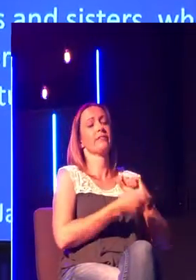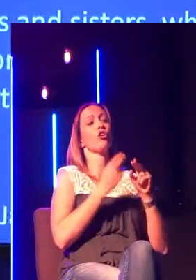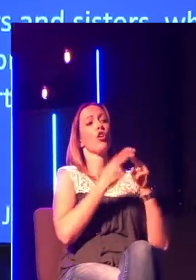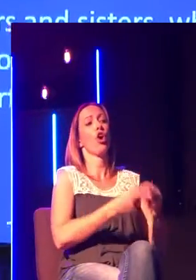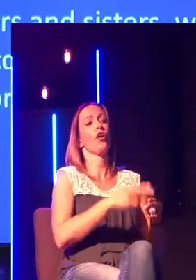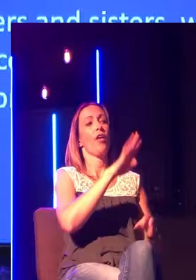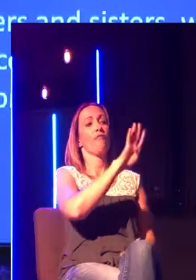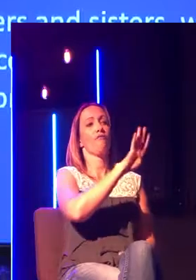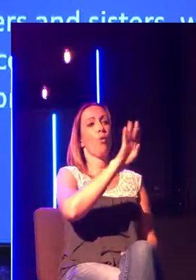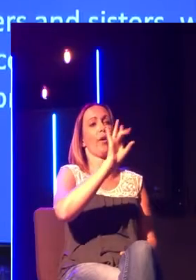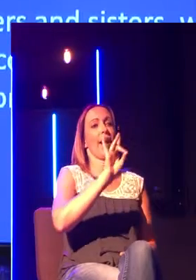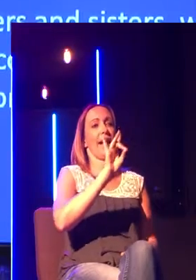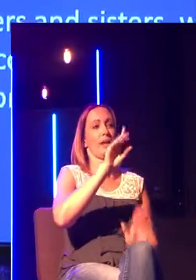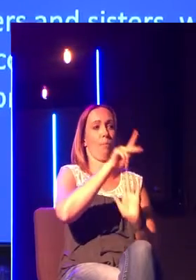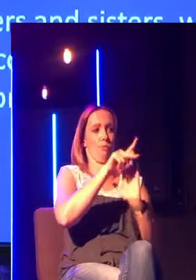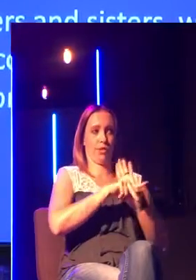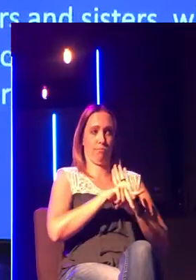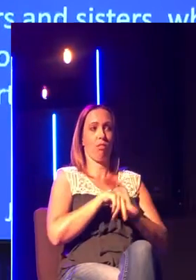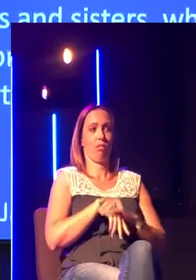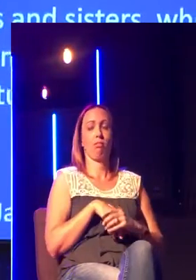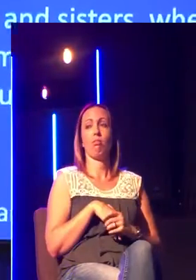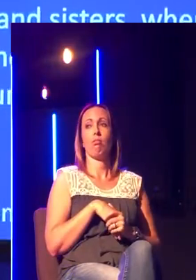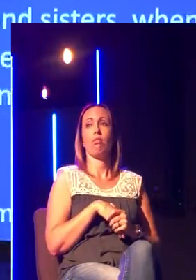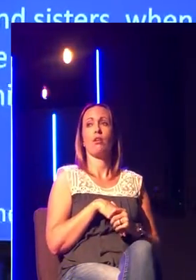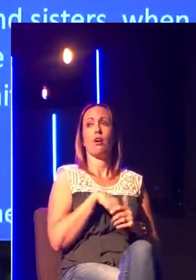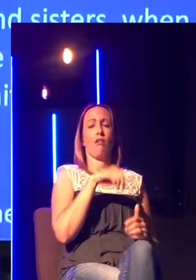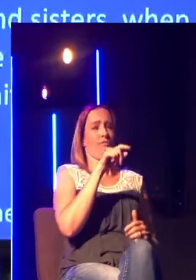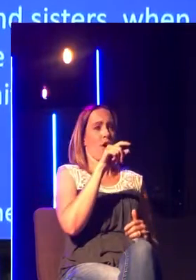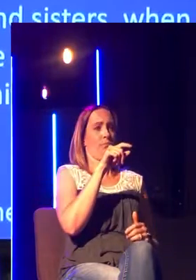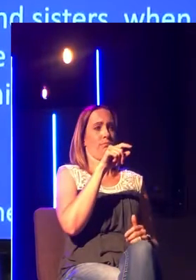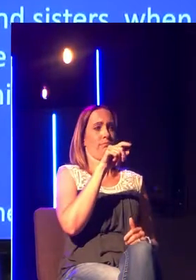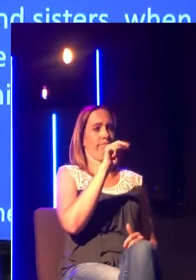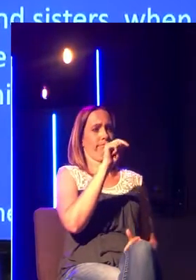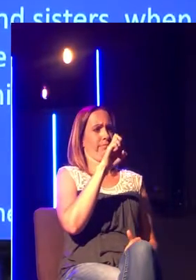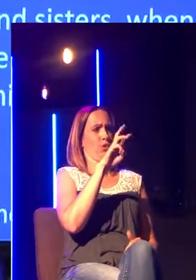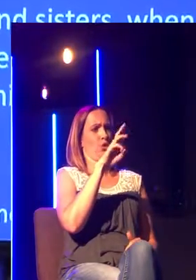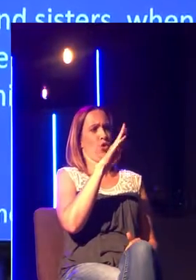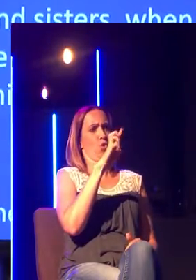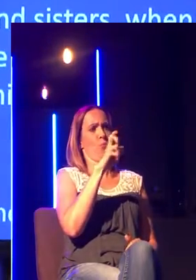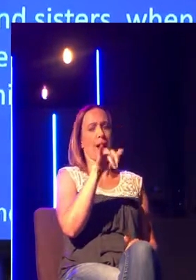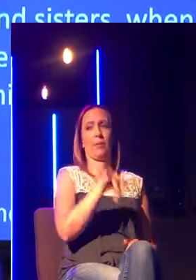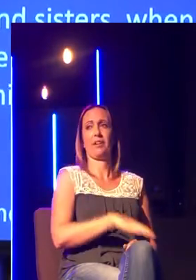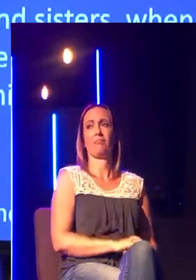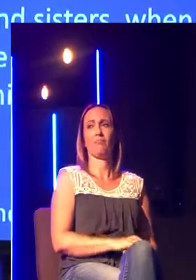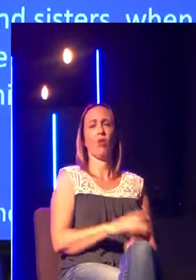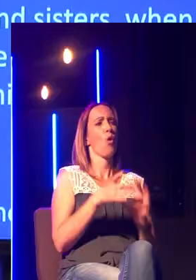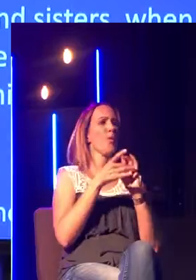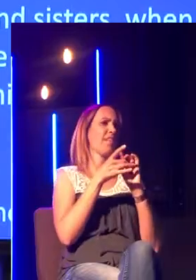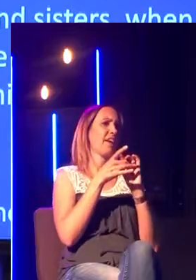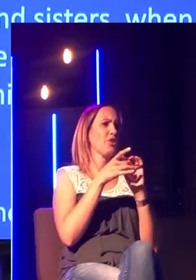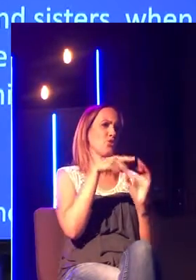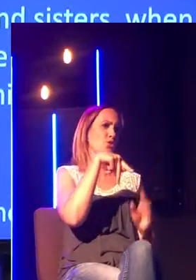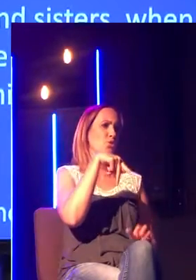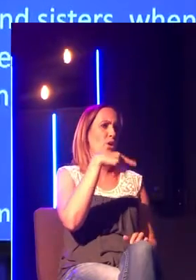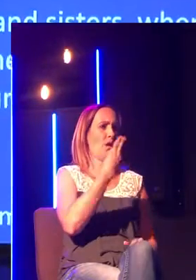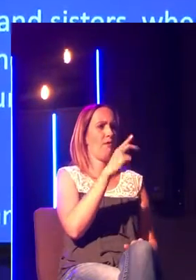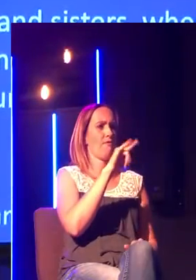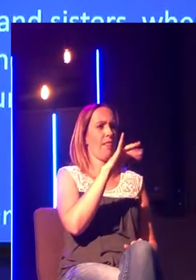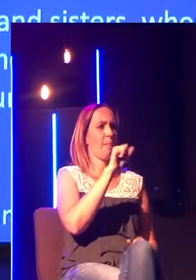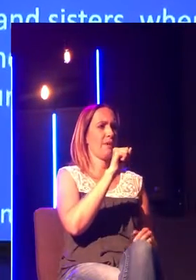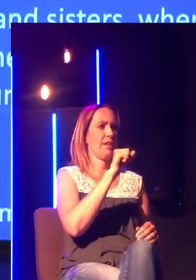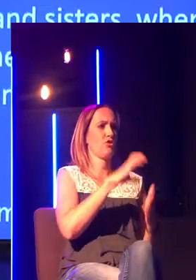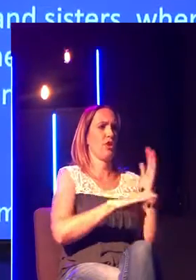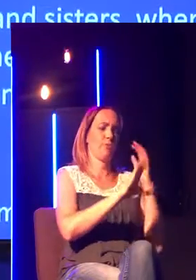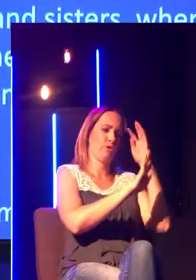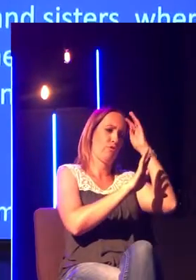Principle. The 4-8 Principle by Tommy Newberry. 4-8 coming from the verse Philippians 4:8. And so a lot of what I'm going to share is going to be coming from